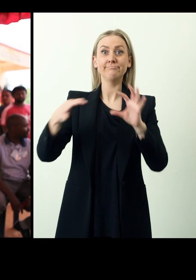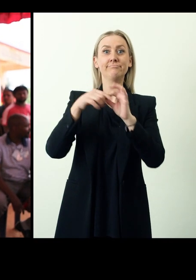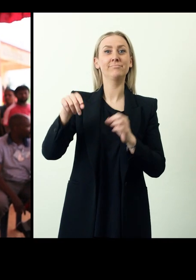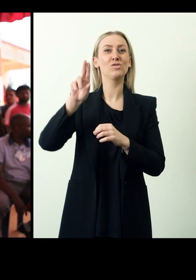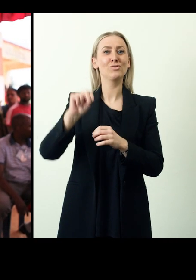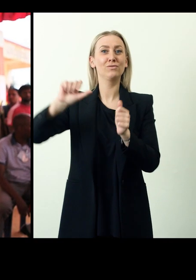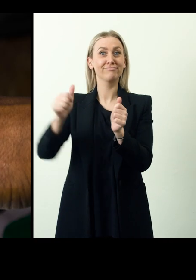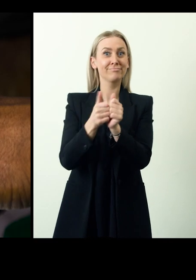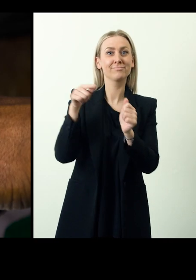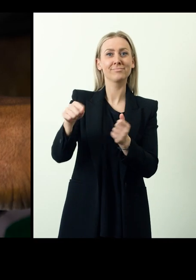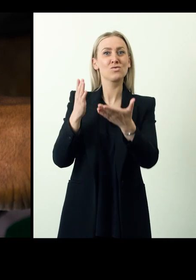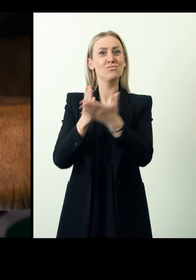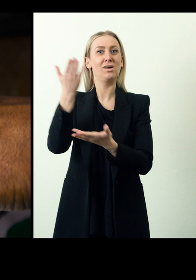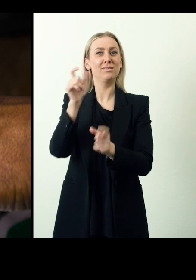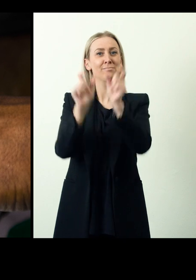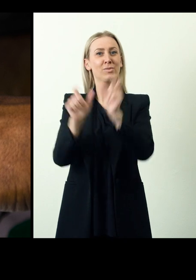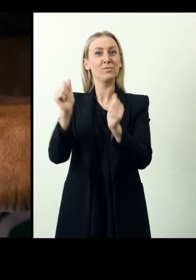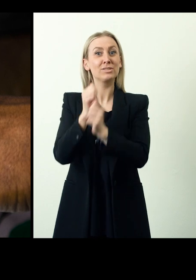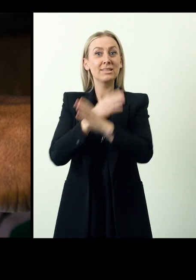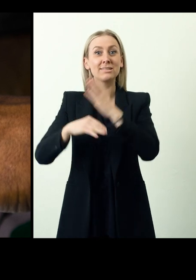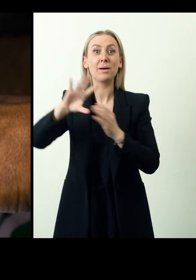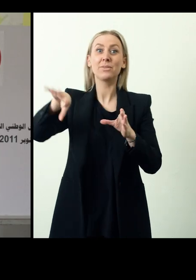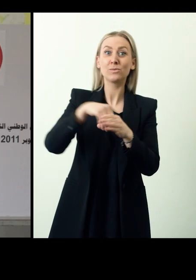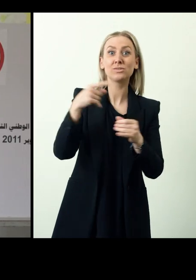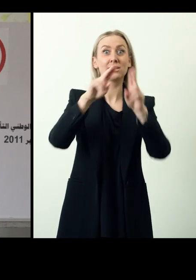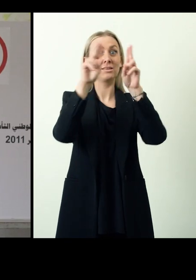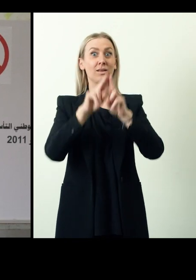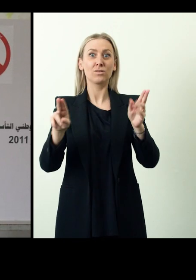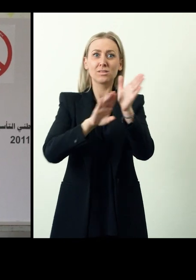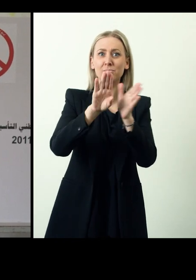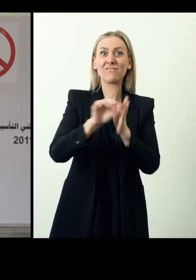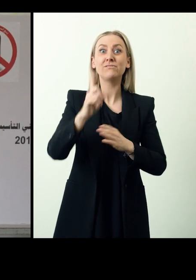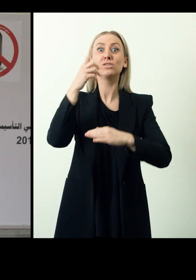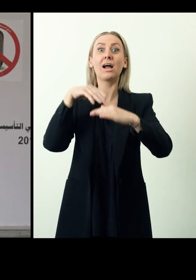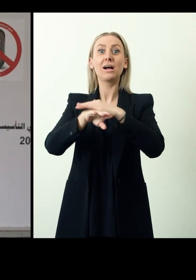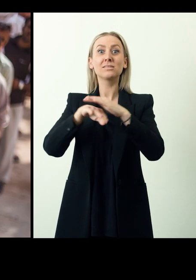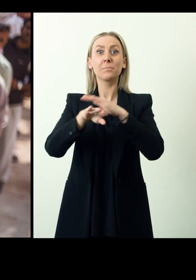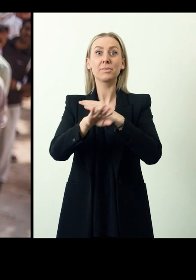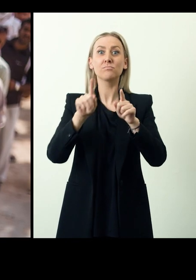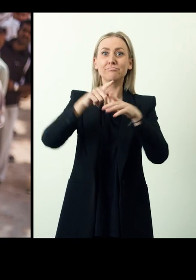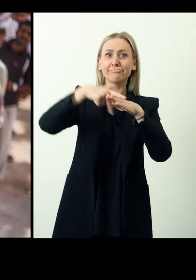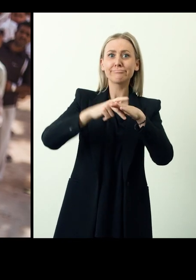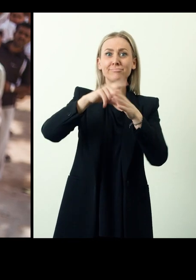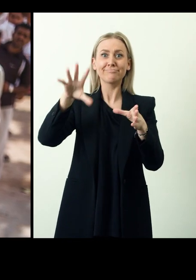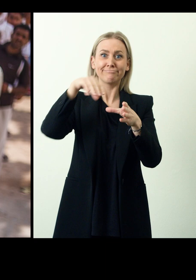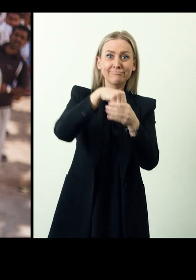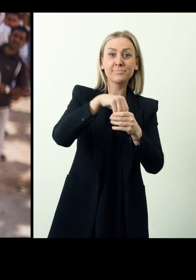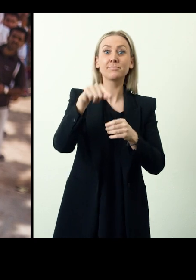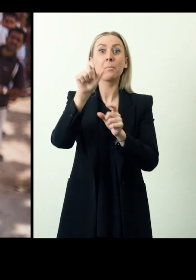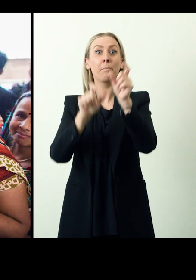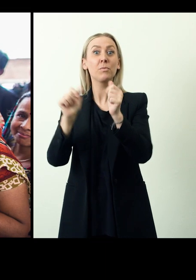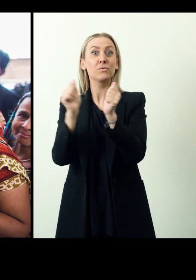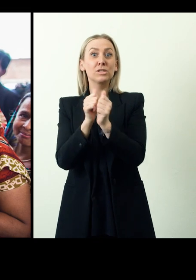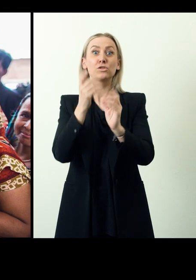2021, the Multi-Partner Trust Fund of the UN Partnership on the Rights of Persons with Disabilities and Inclusion International developed the first